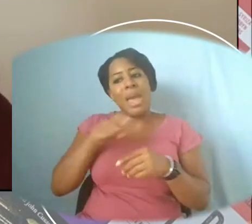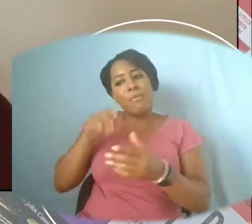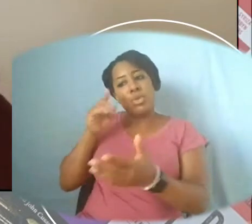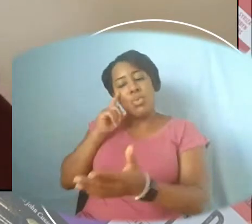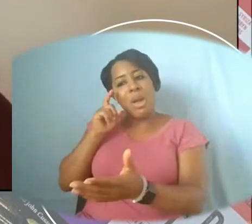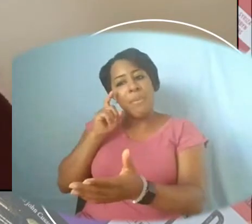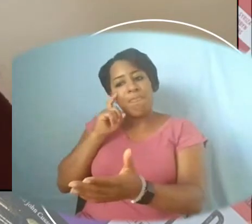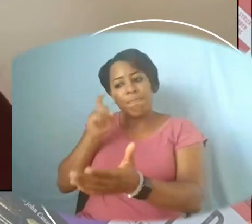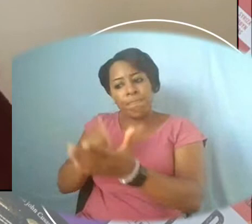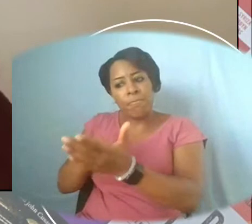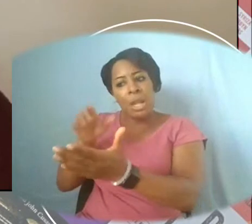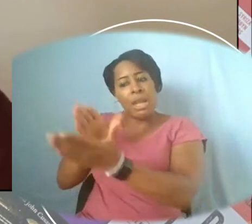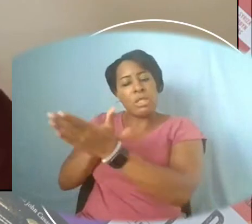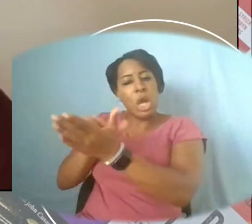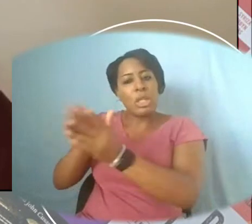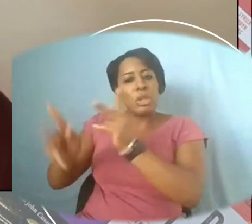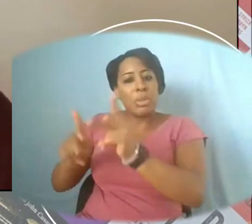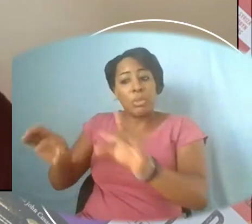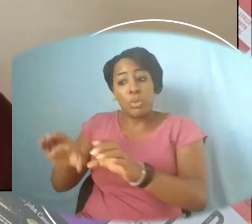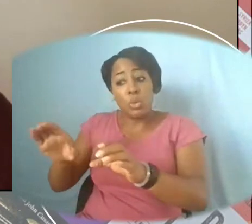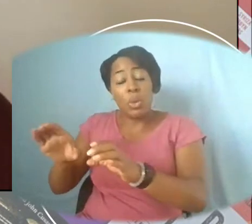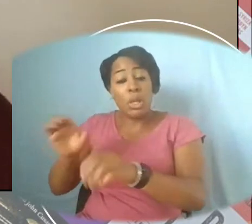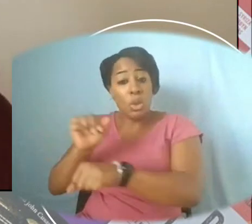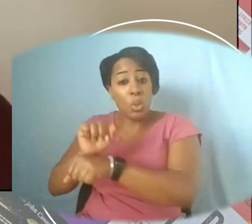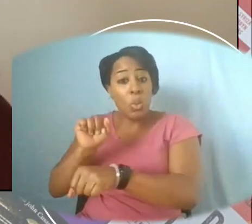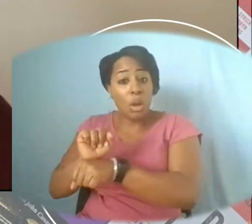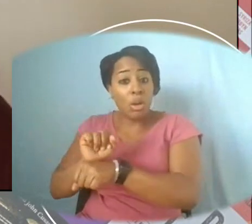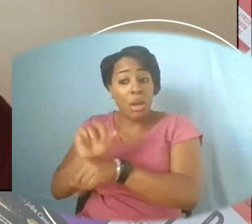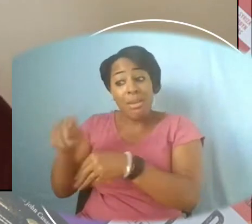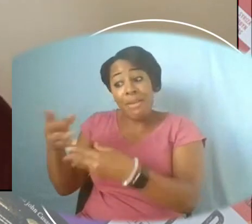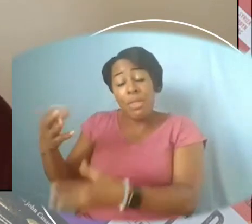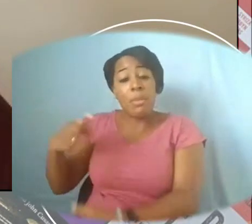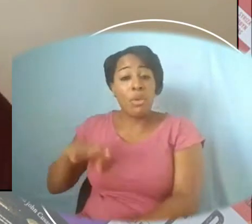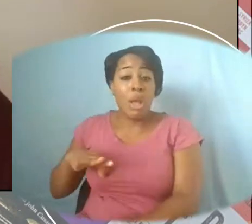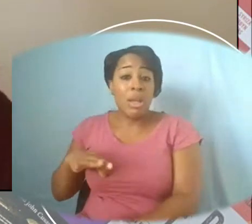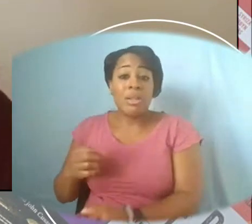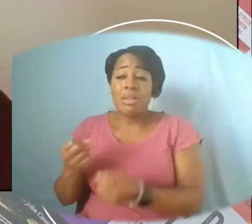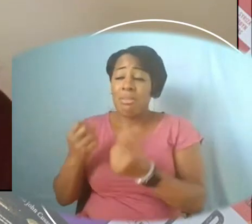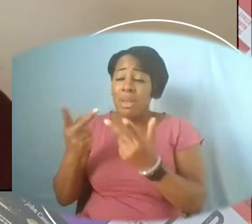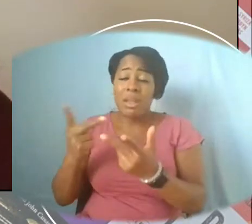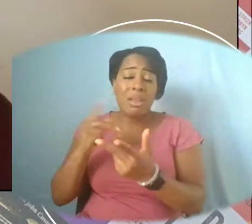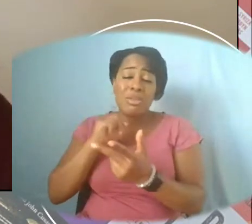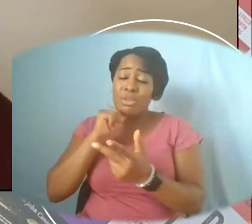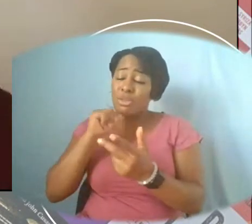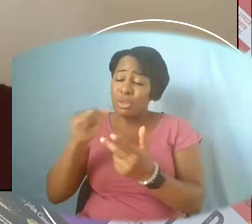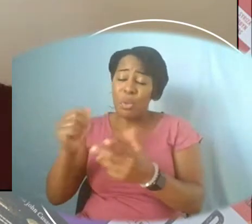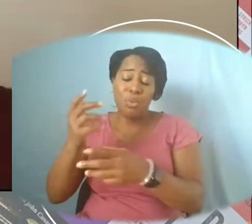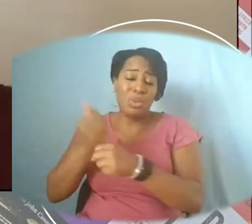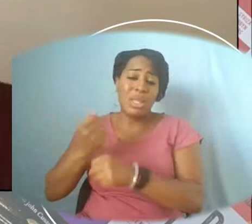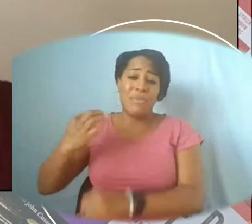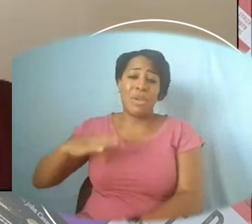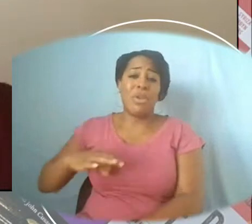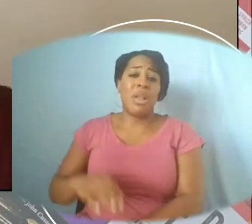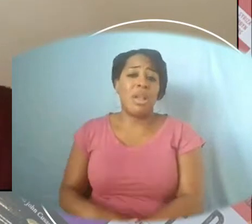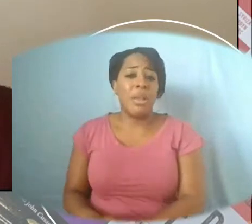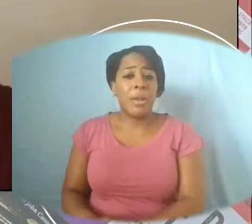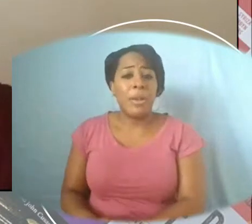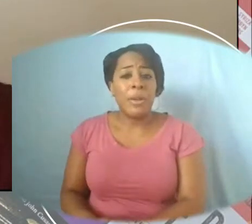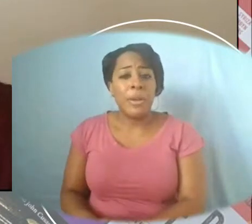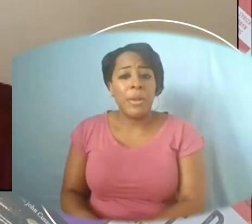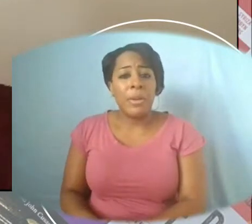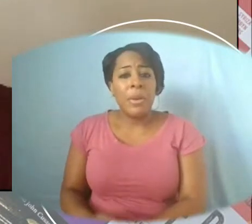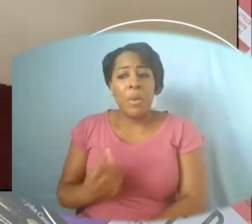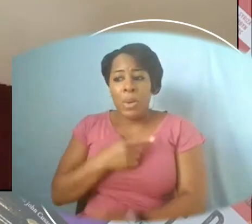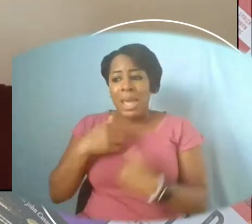and giving them the credit that they have coming, because there's a lot that aren't getting that. We're getting free college from the